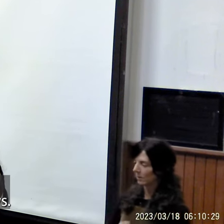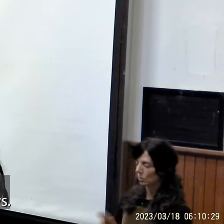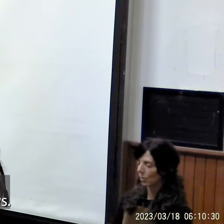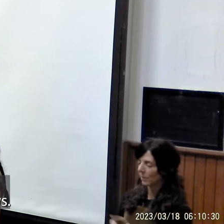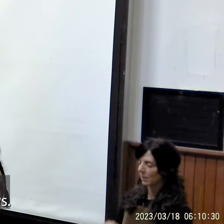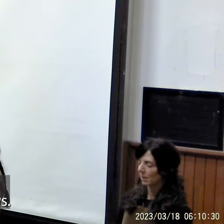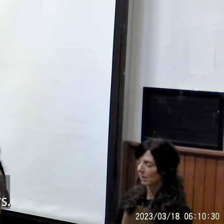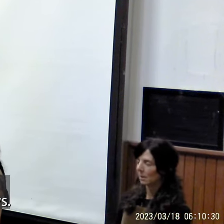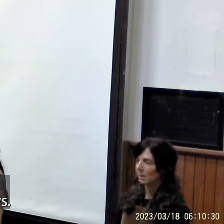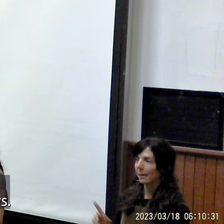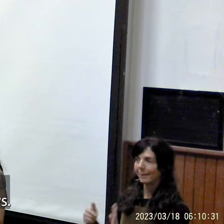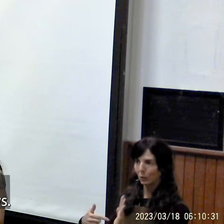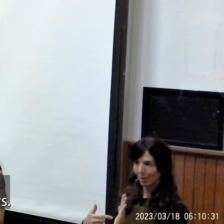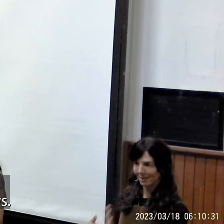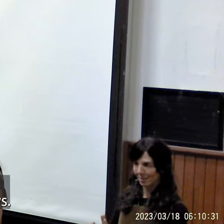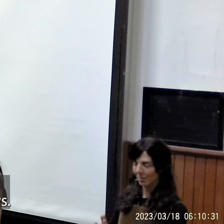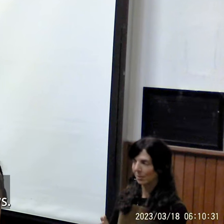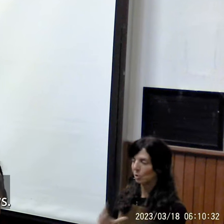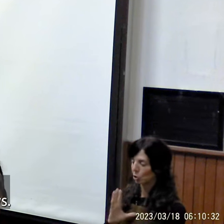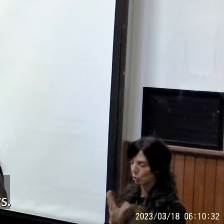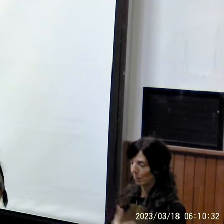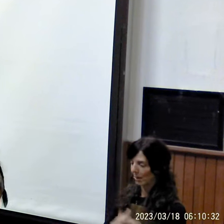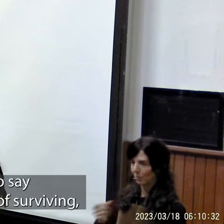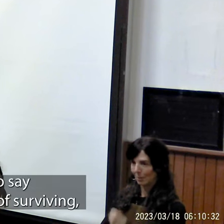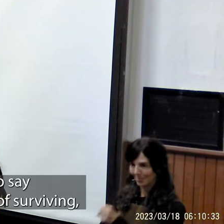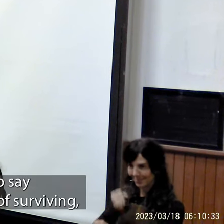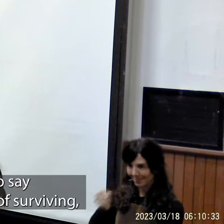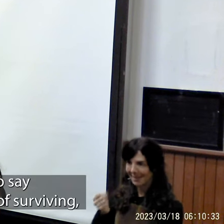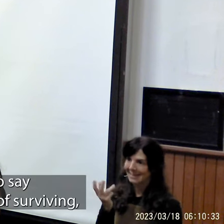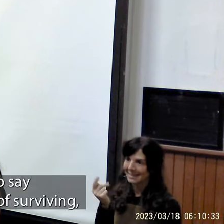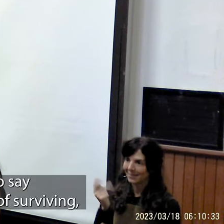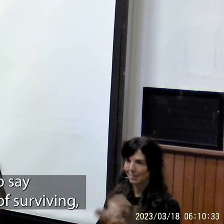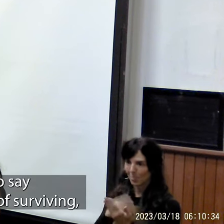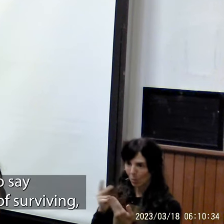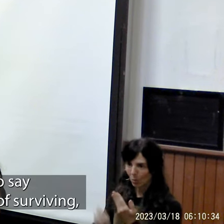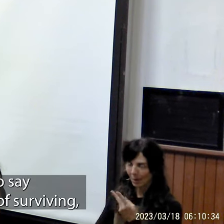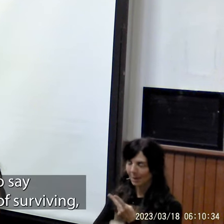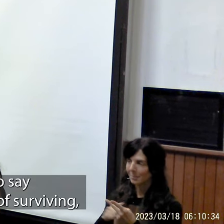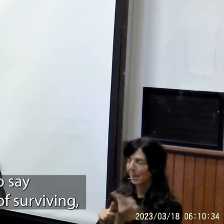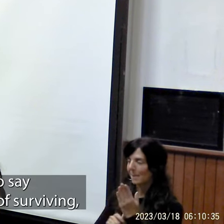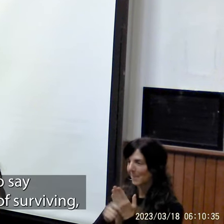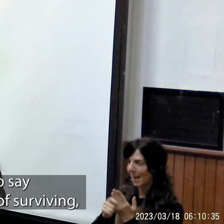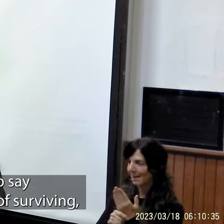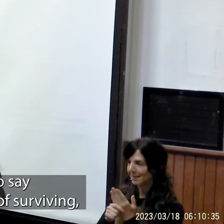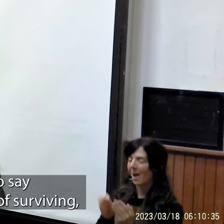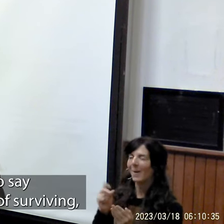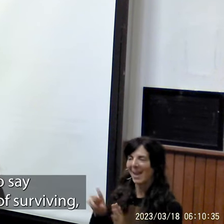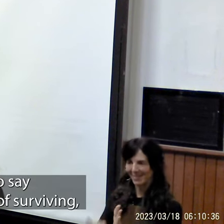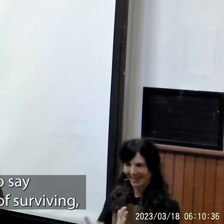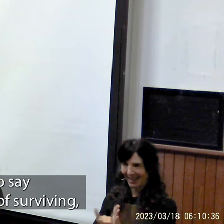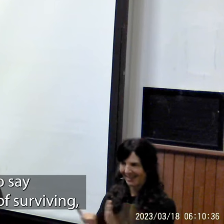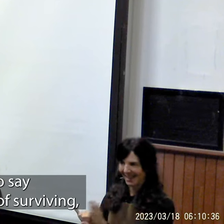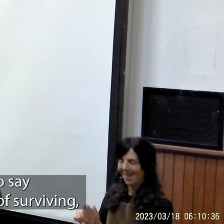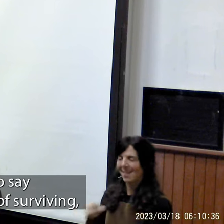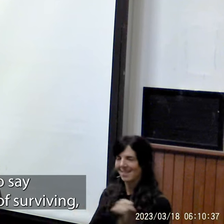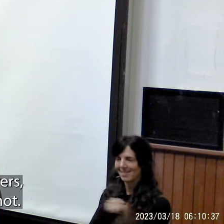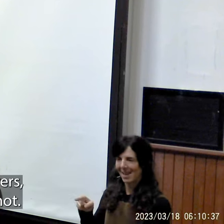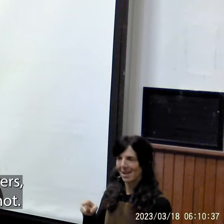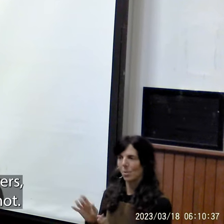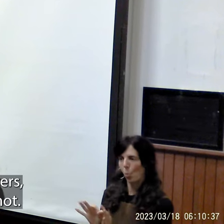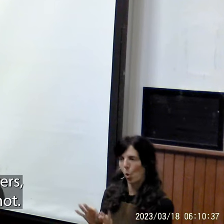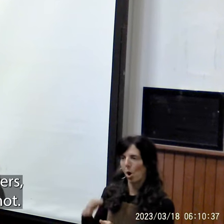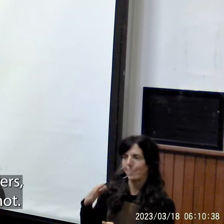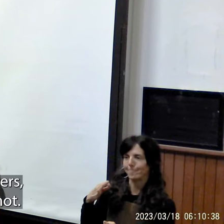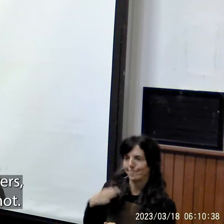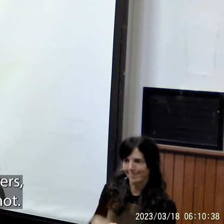oh, there's, we put trans people on TV shows and magazine covers, then we get to say who are the trans people that are worthy of surviving and being